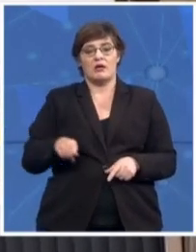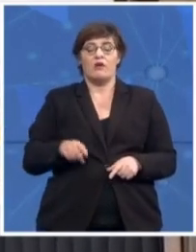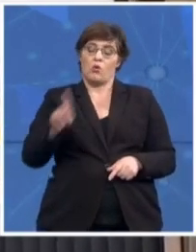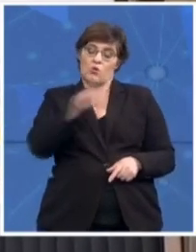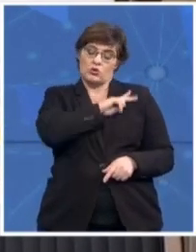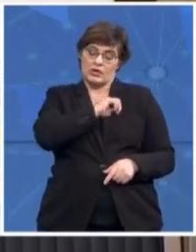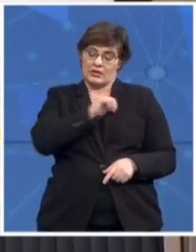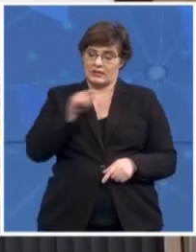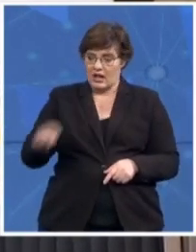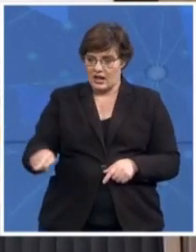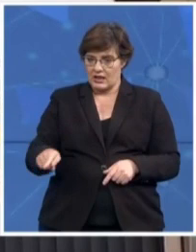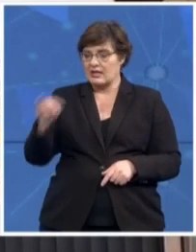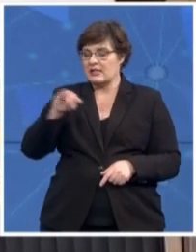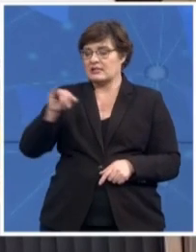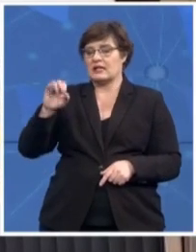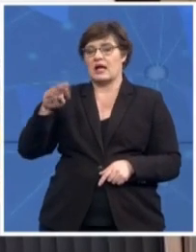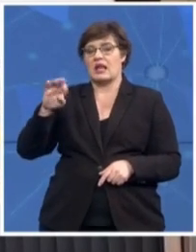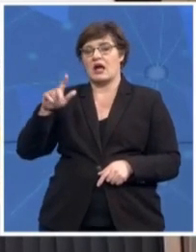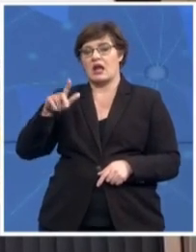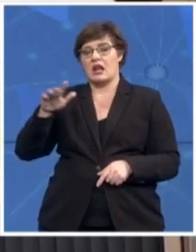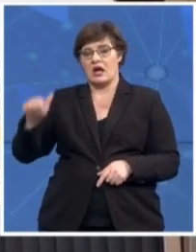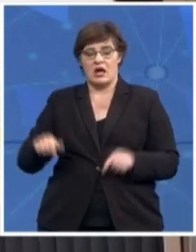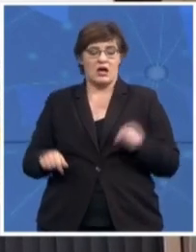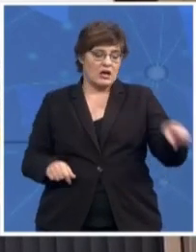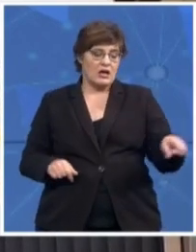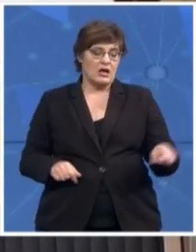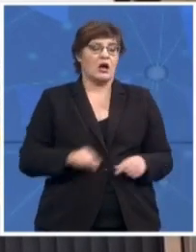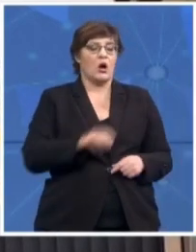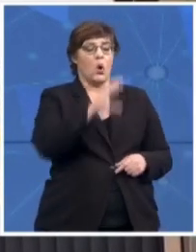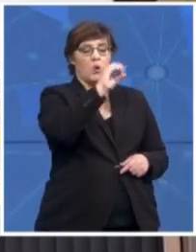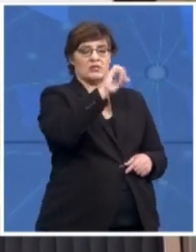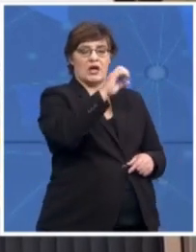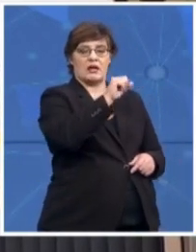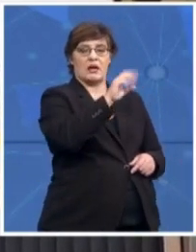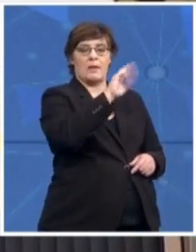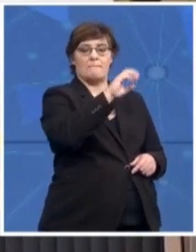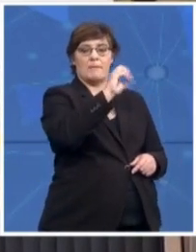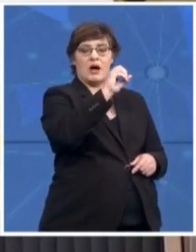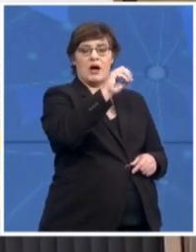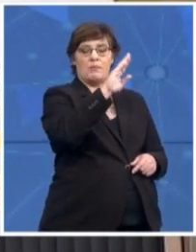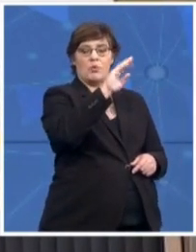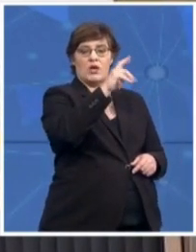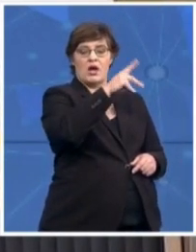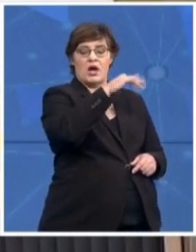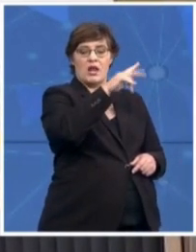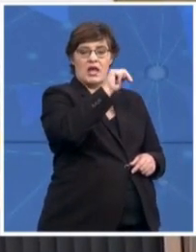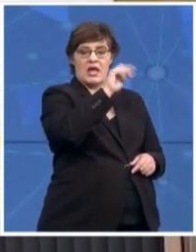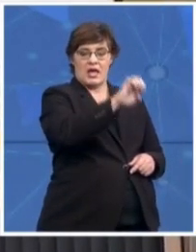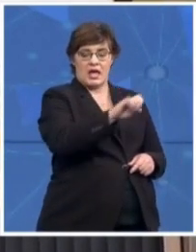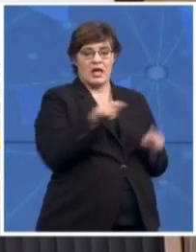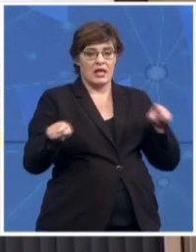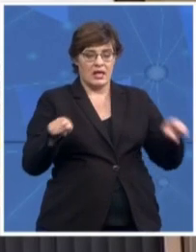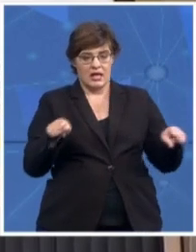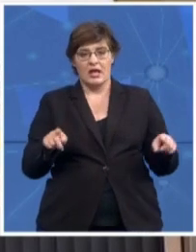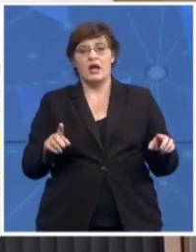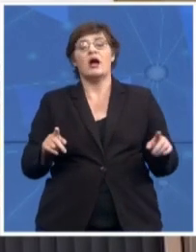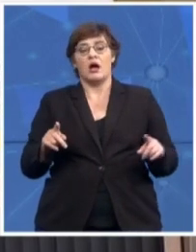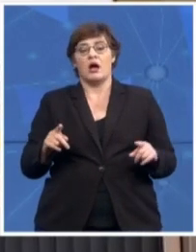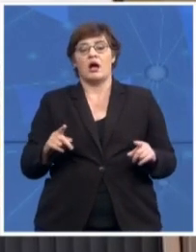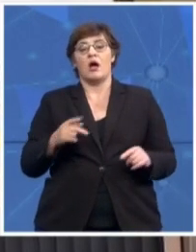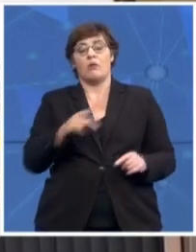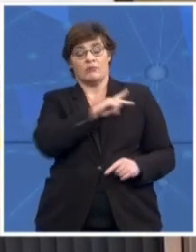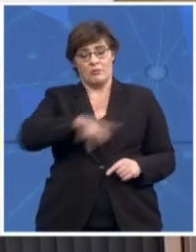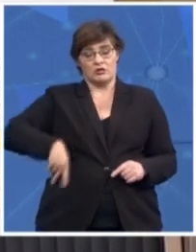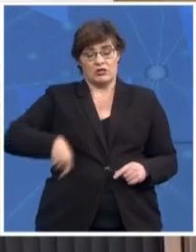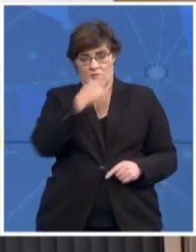as Oscar Mabuyane, the Premier of the Eastern Cape, meeting with the President Cyril Ramaphosa today, as well as local